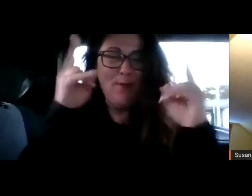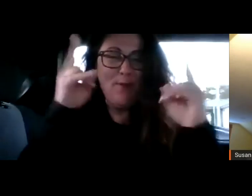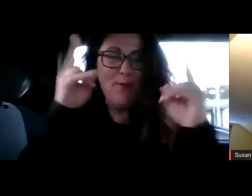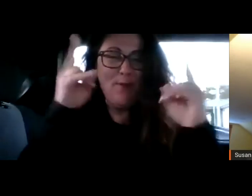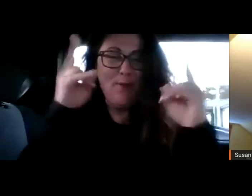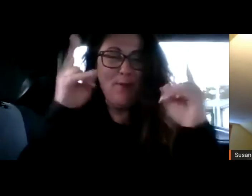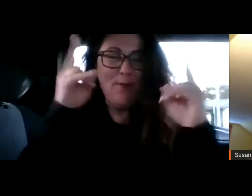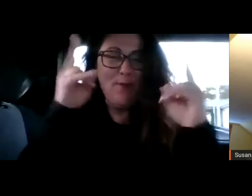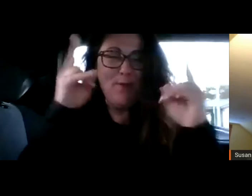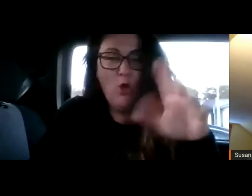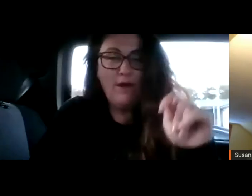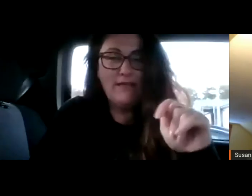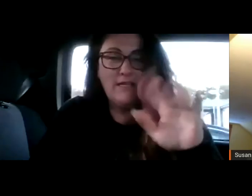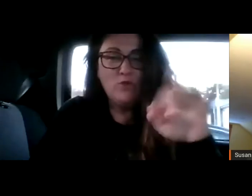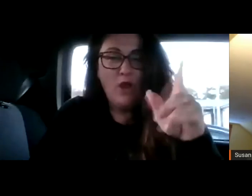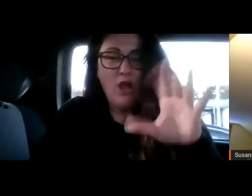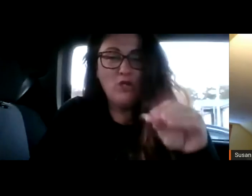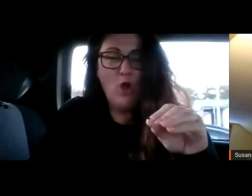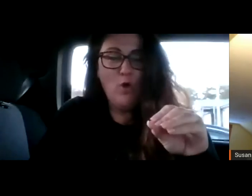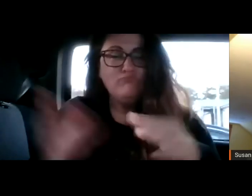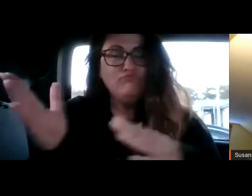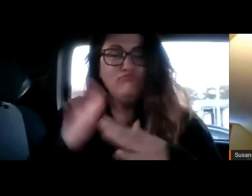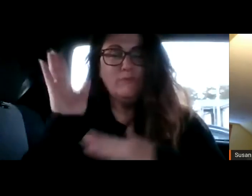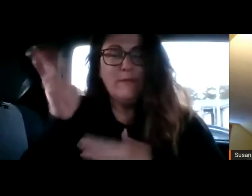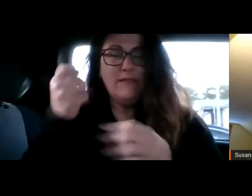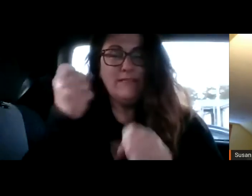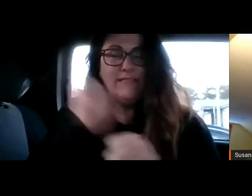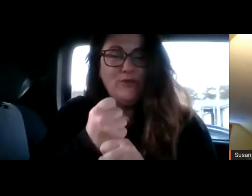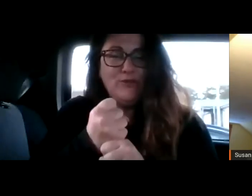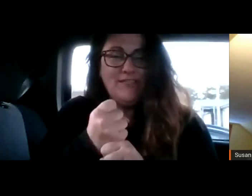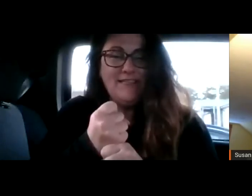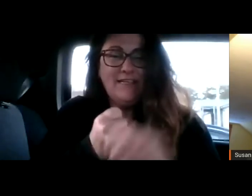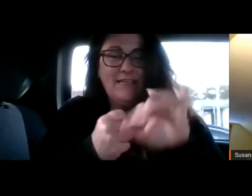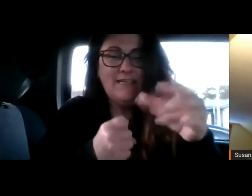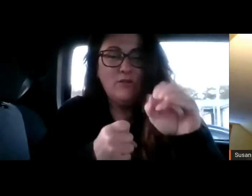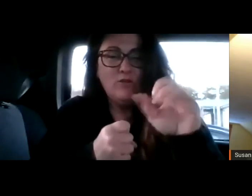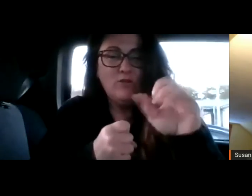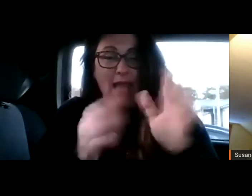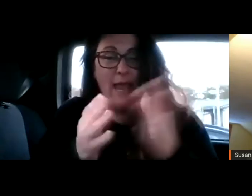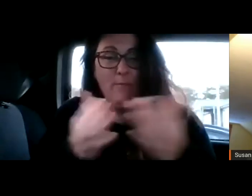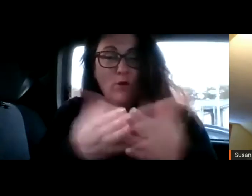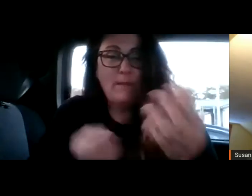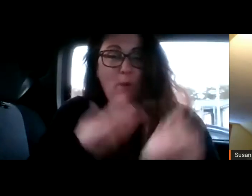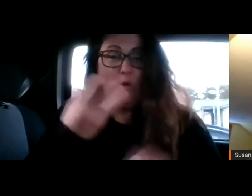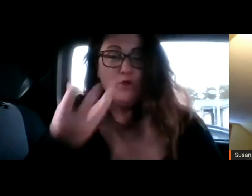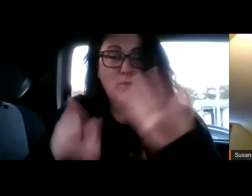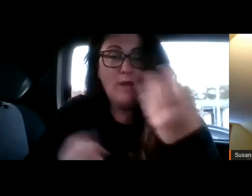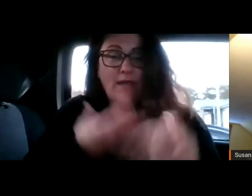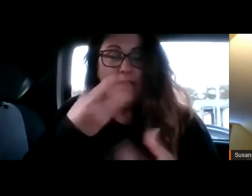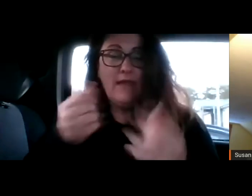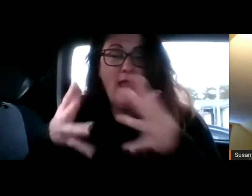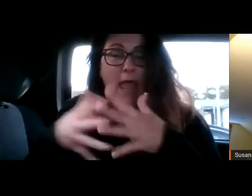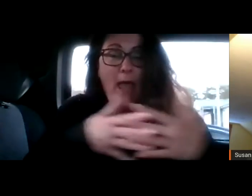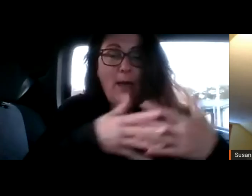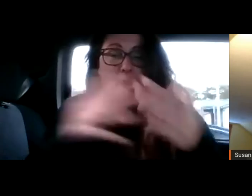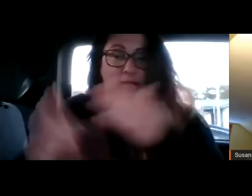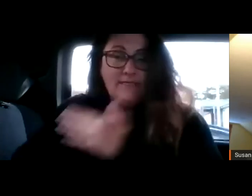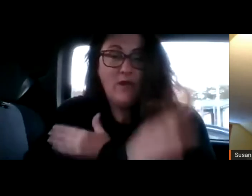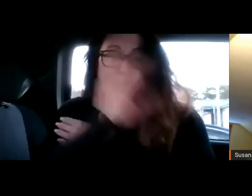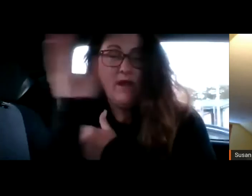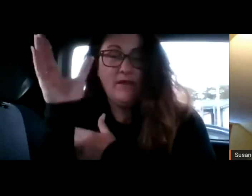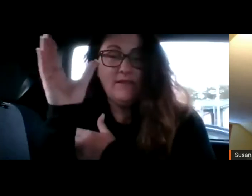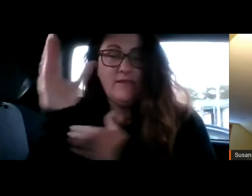Harjo as our keynote speaker this year. Joy Harjo's 9 books of poetry include An American Sunrise,